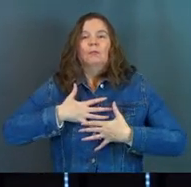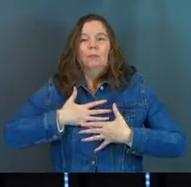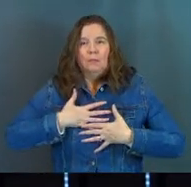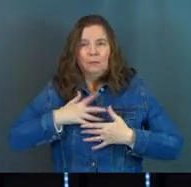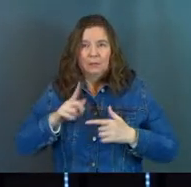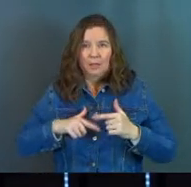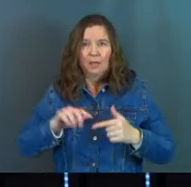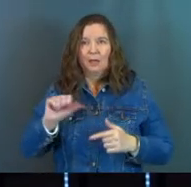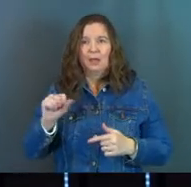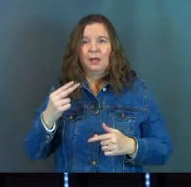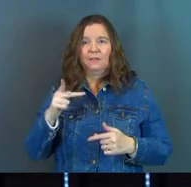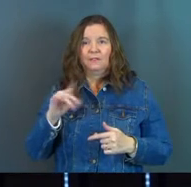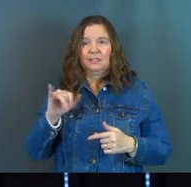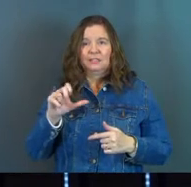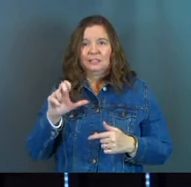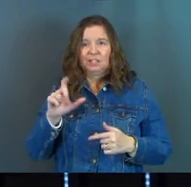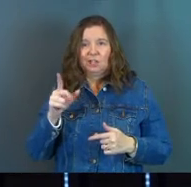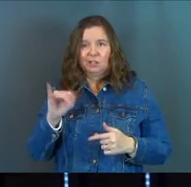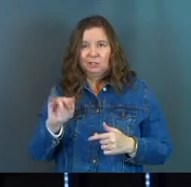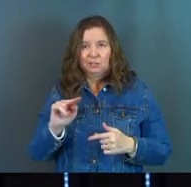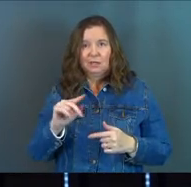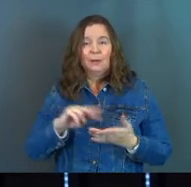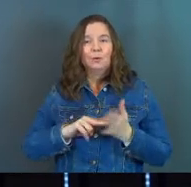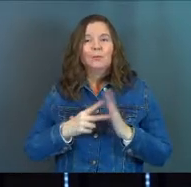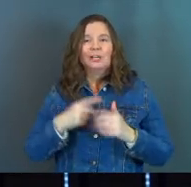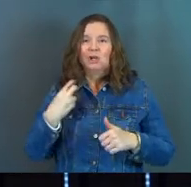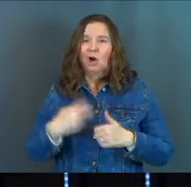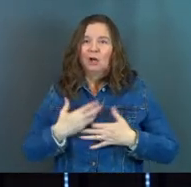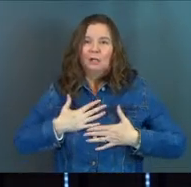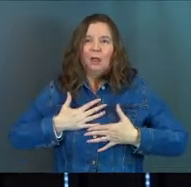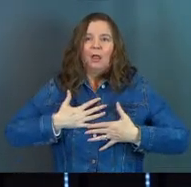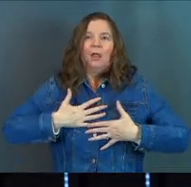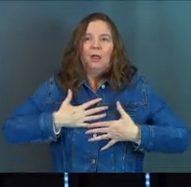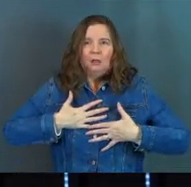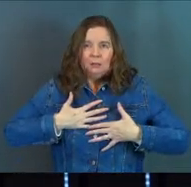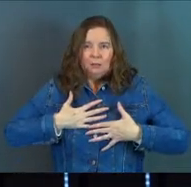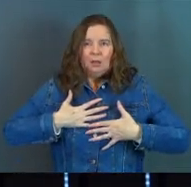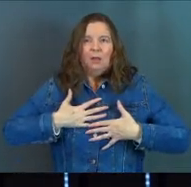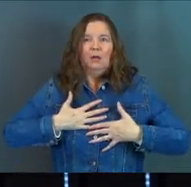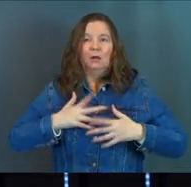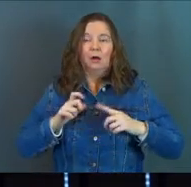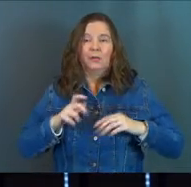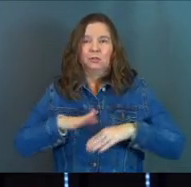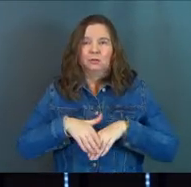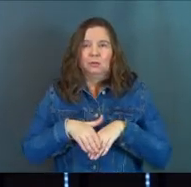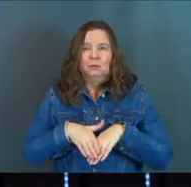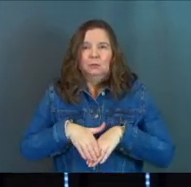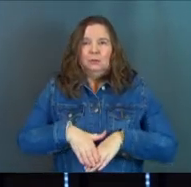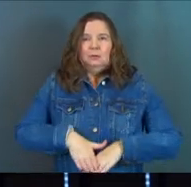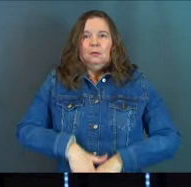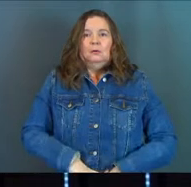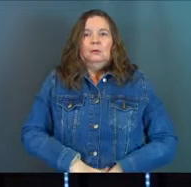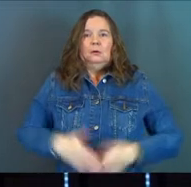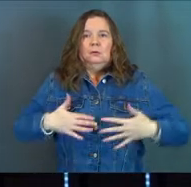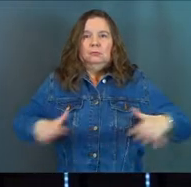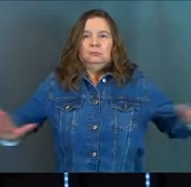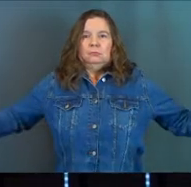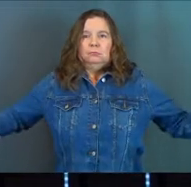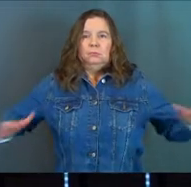asphyxiation. The way that they're hung there, it is hard to breathe. It's almost impossible to breathe unless you lift yourself up. It's a whole thing.